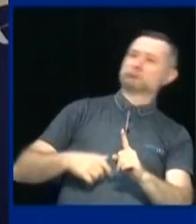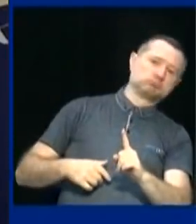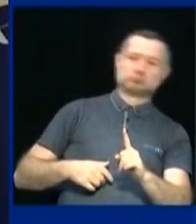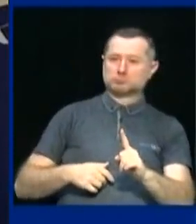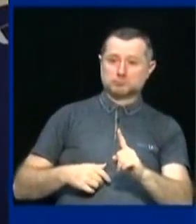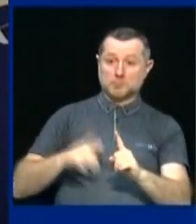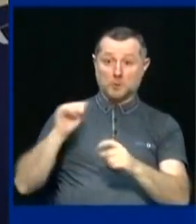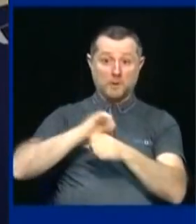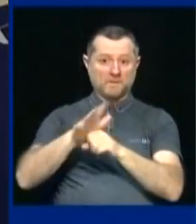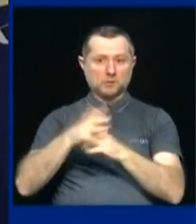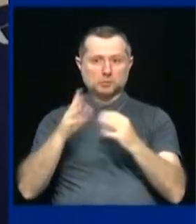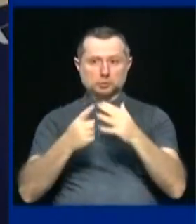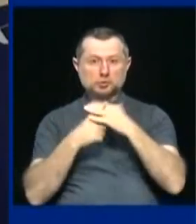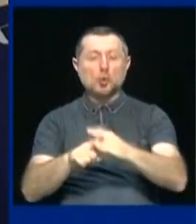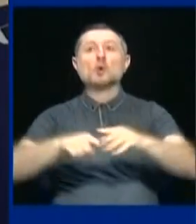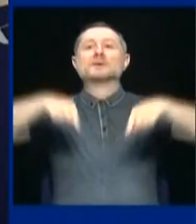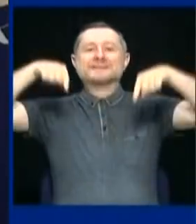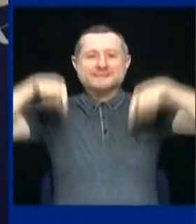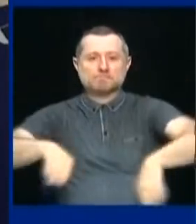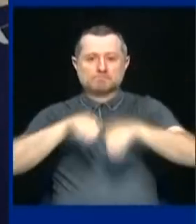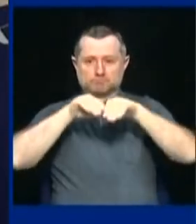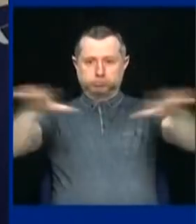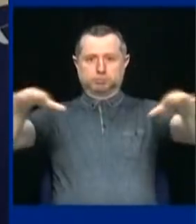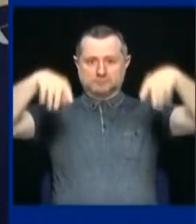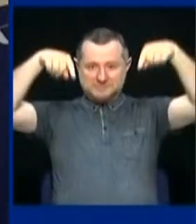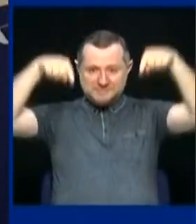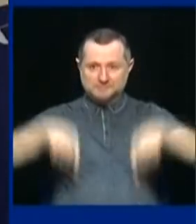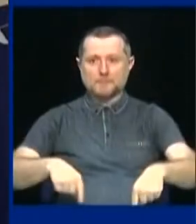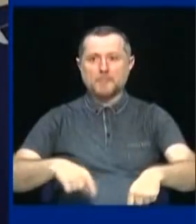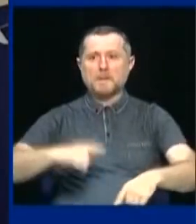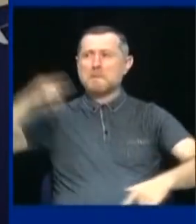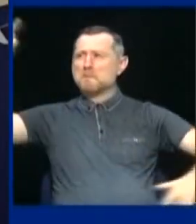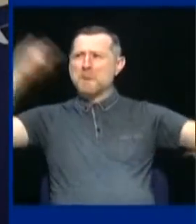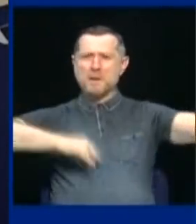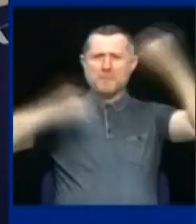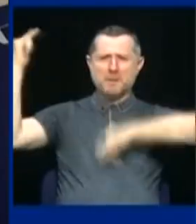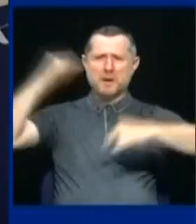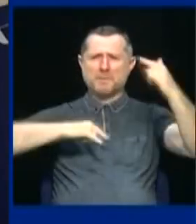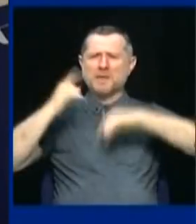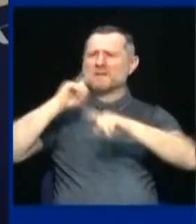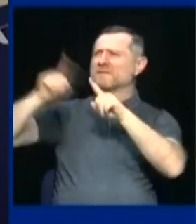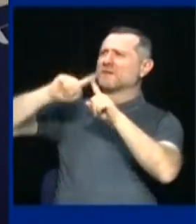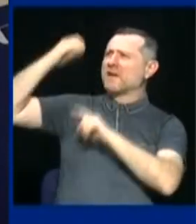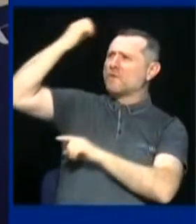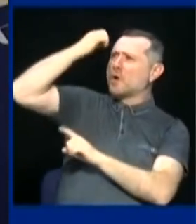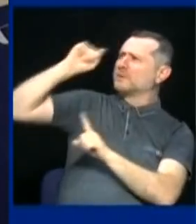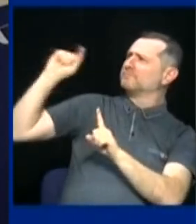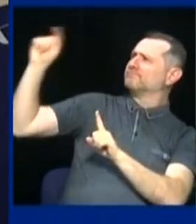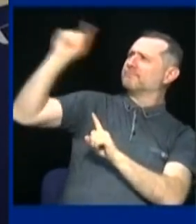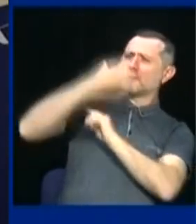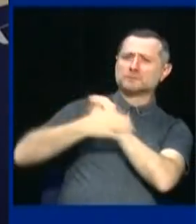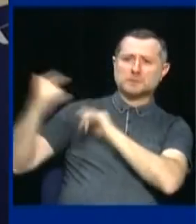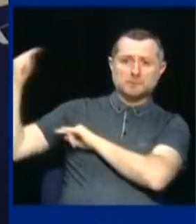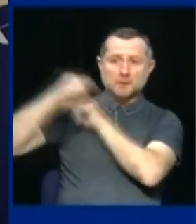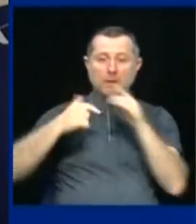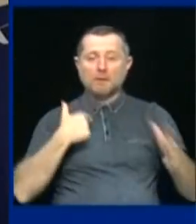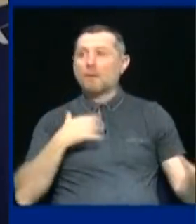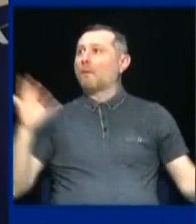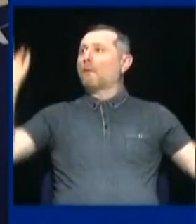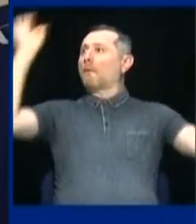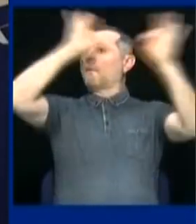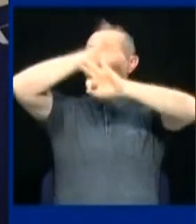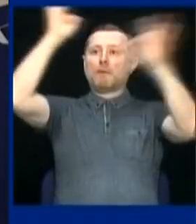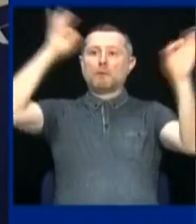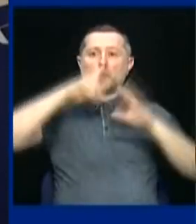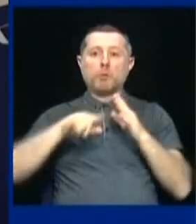attack here. It came on planes from Europe, and we had no idea. It was